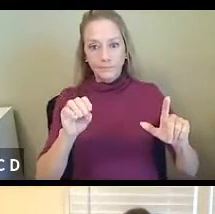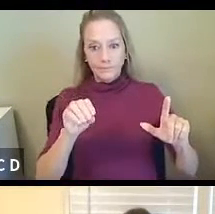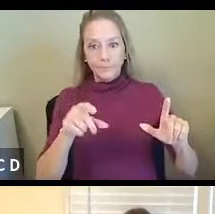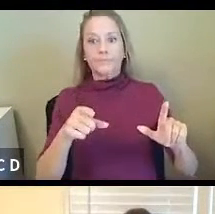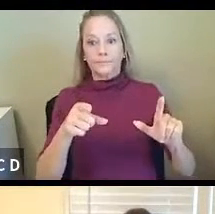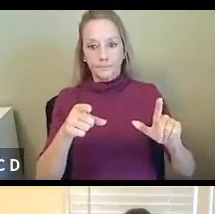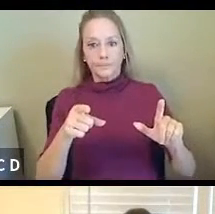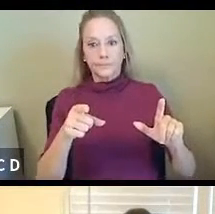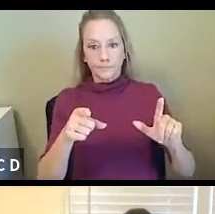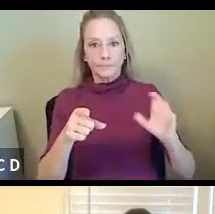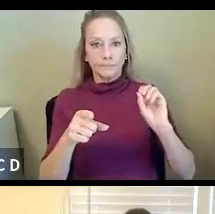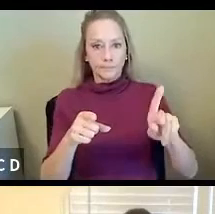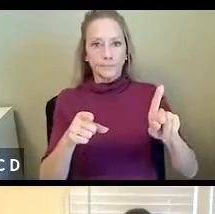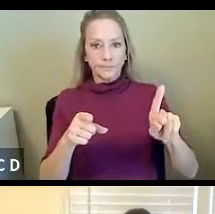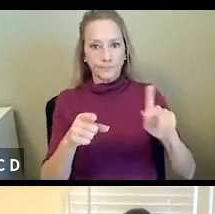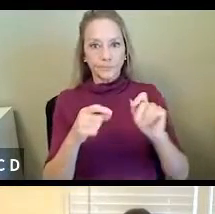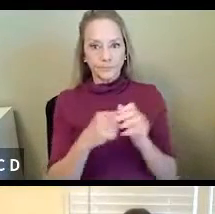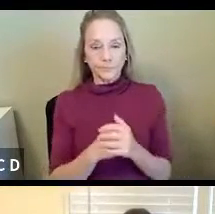There we go. Okay.